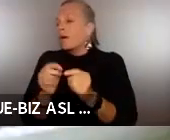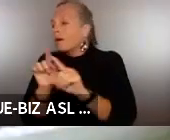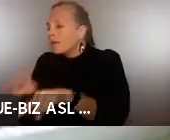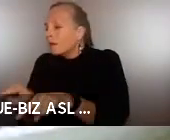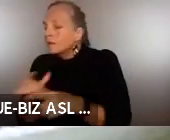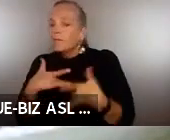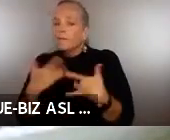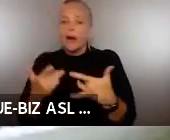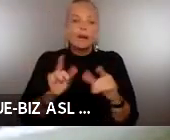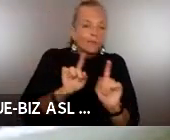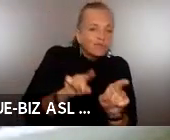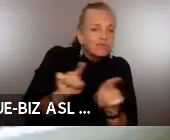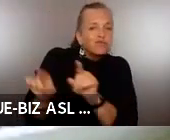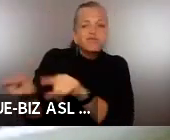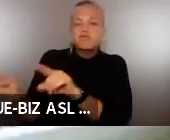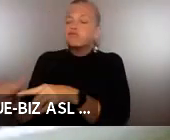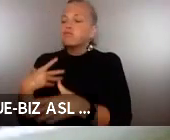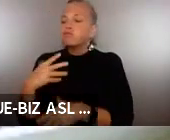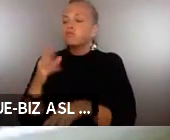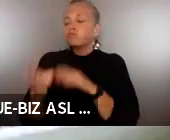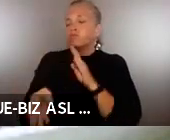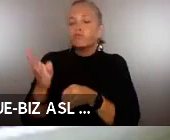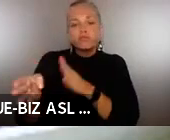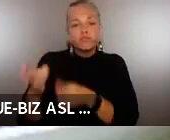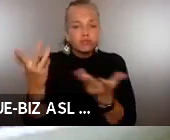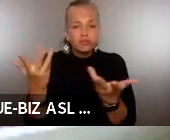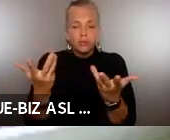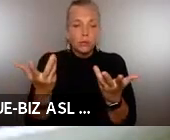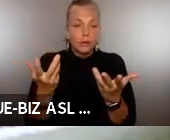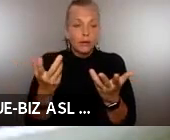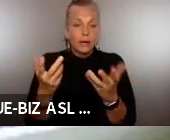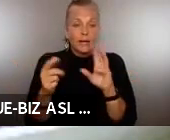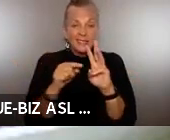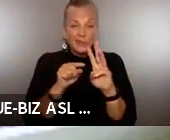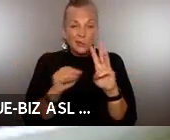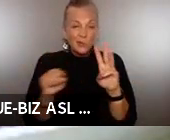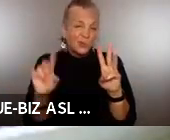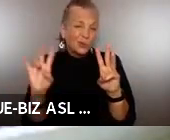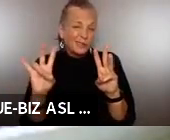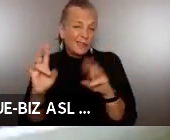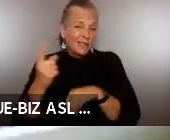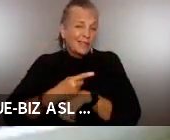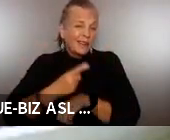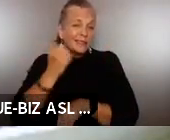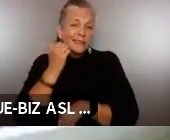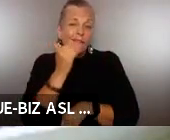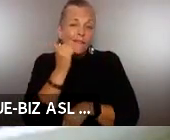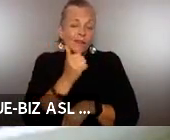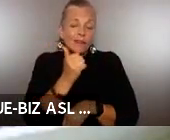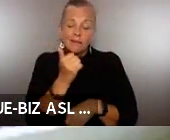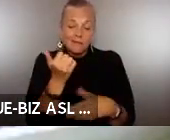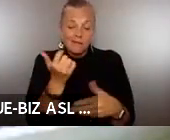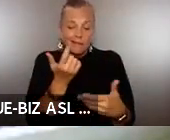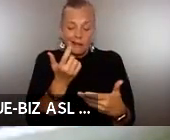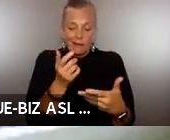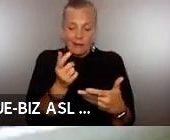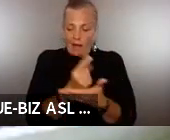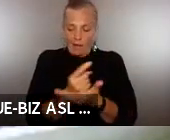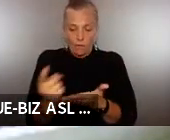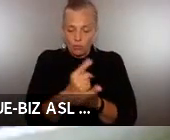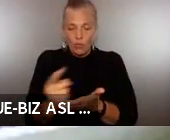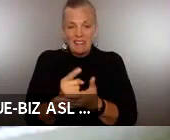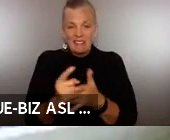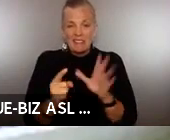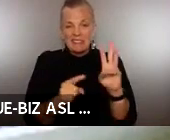the next thing. Basically, 6 to 7 days a week, I always had something to do, keeping me